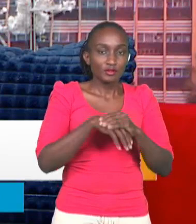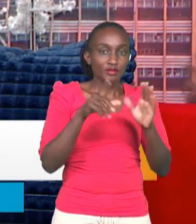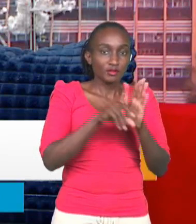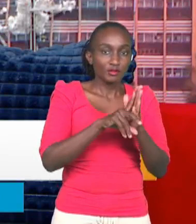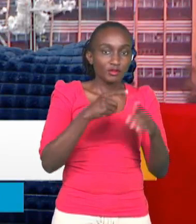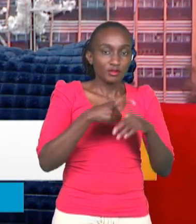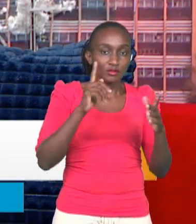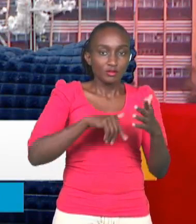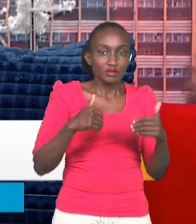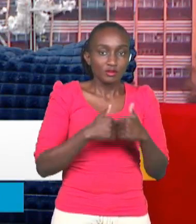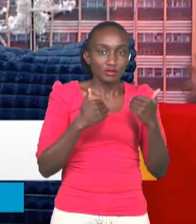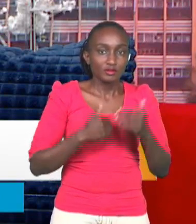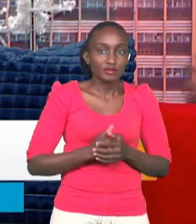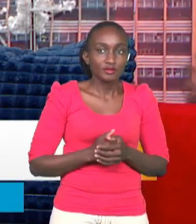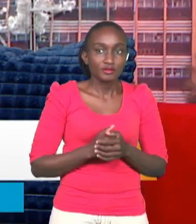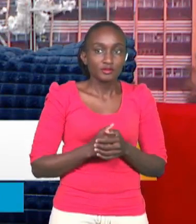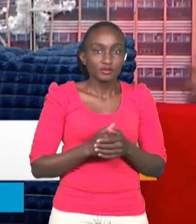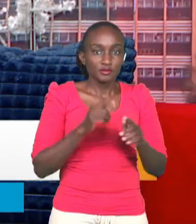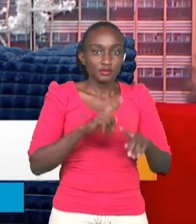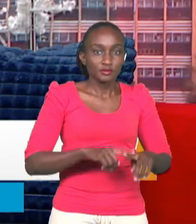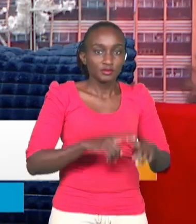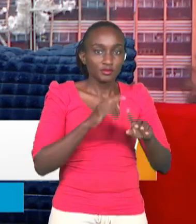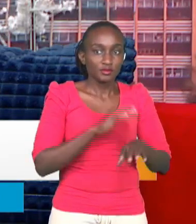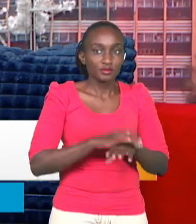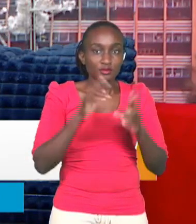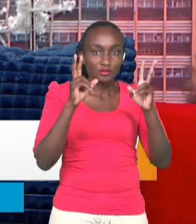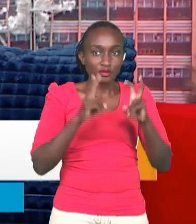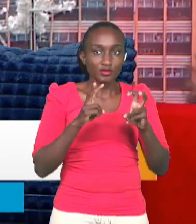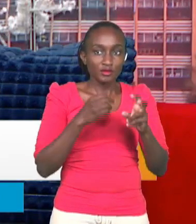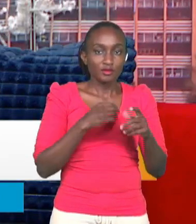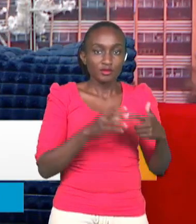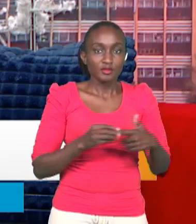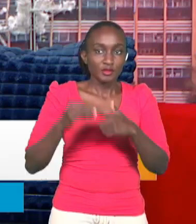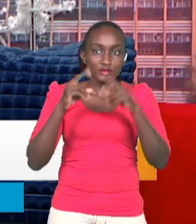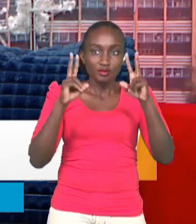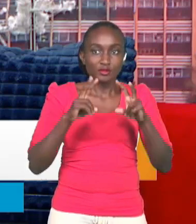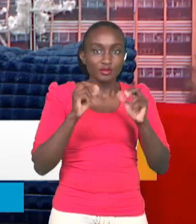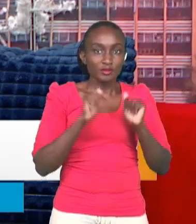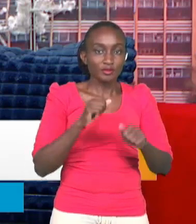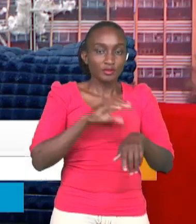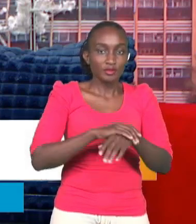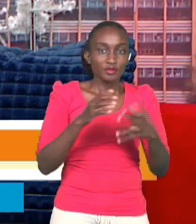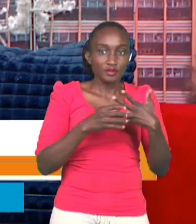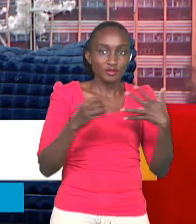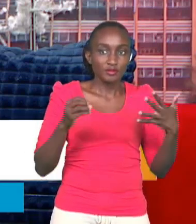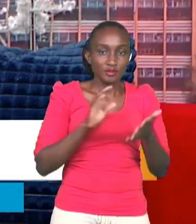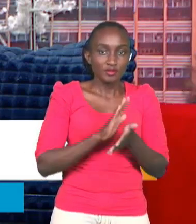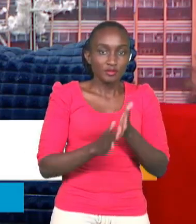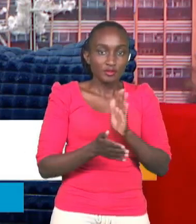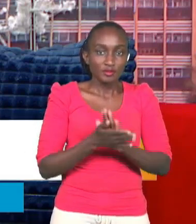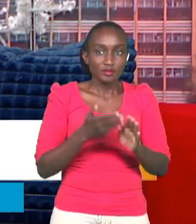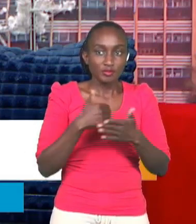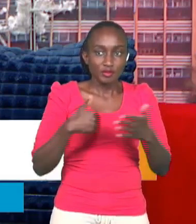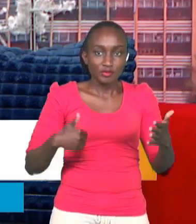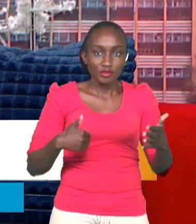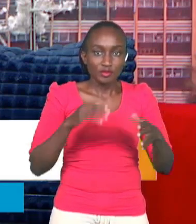been happening is that depending on the circumstances, there are some special circumstances where you can obtain divorce, you know, without before